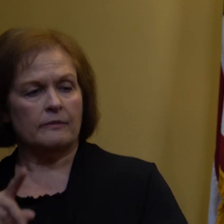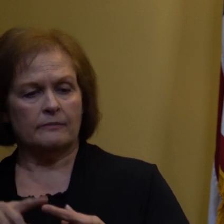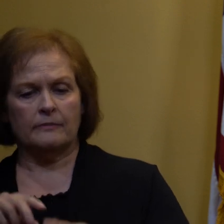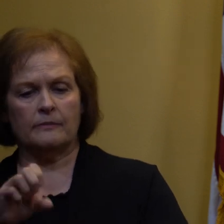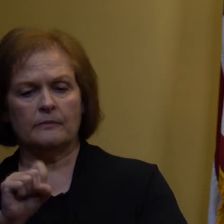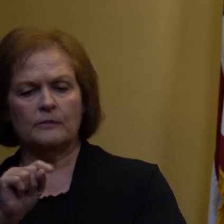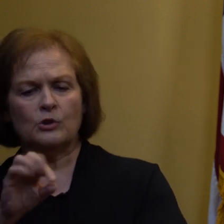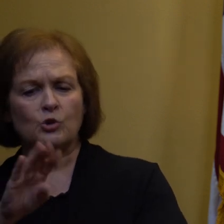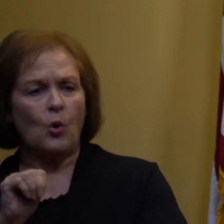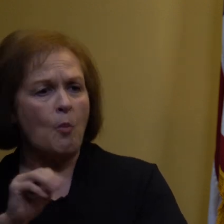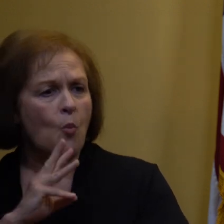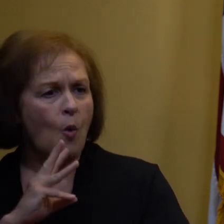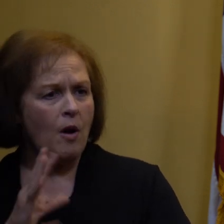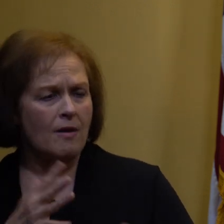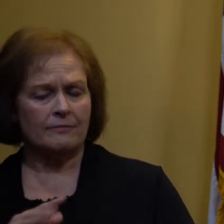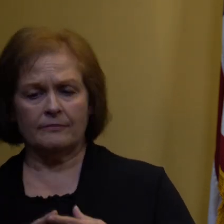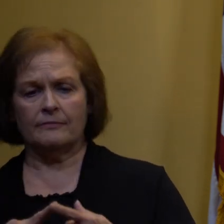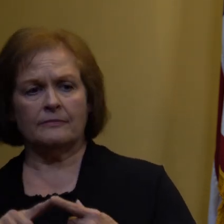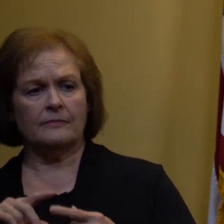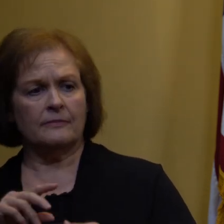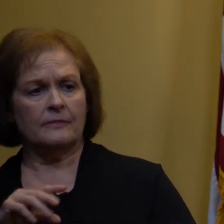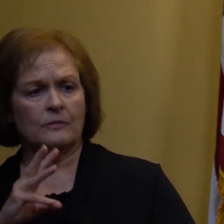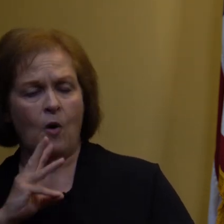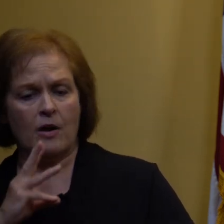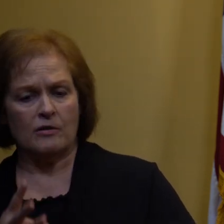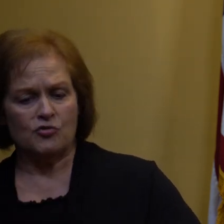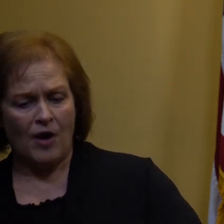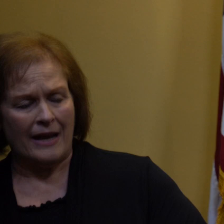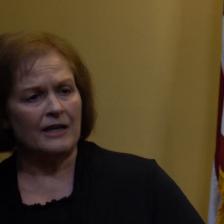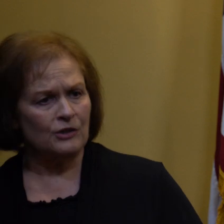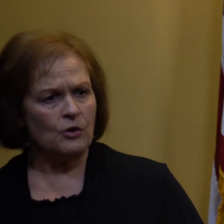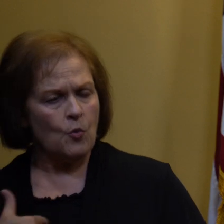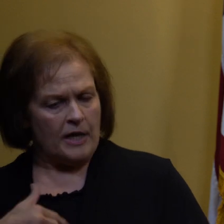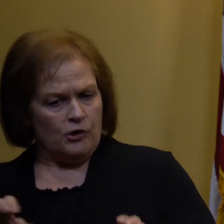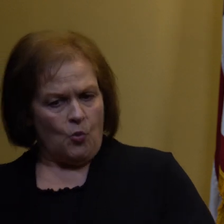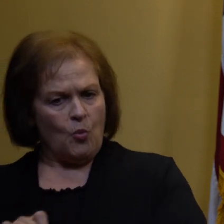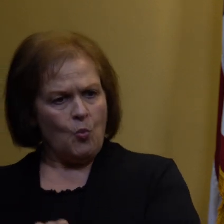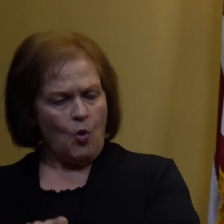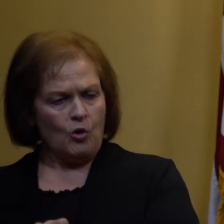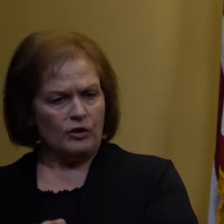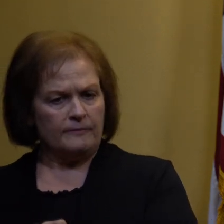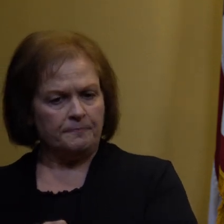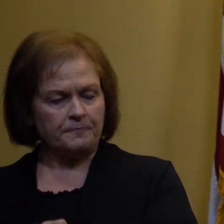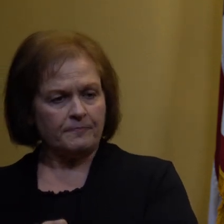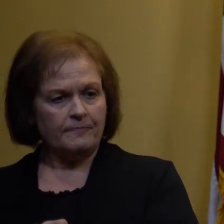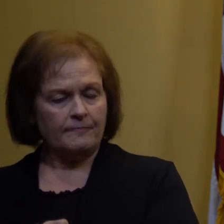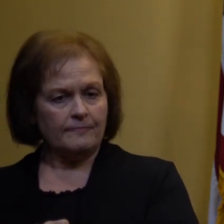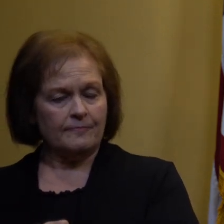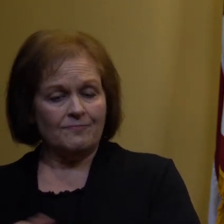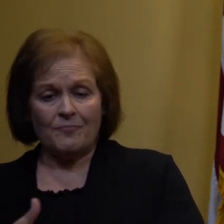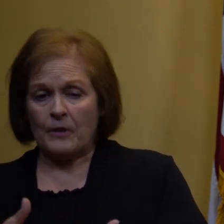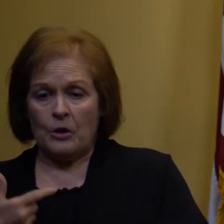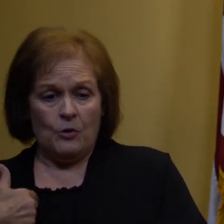stormwater, roads, drainage, streets. We're doing the work, and we're doing the work and